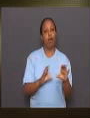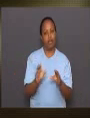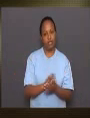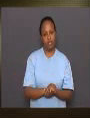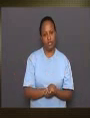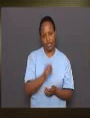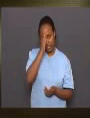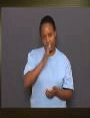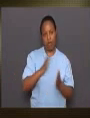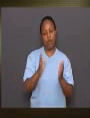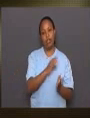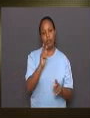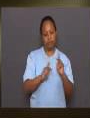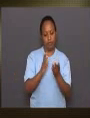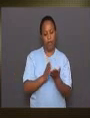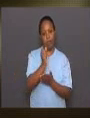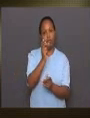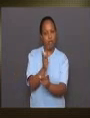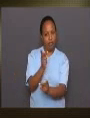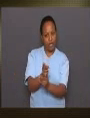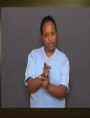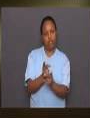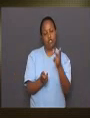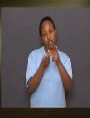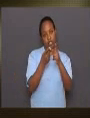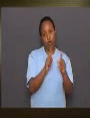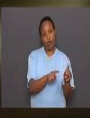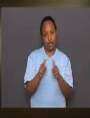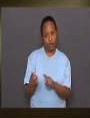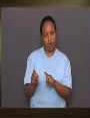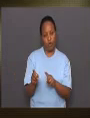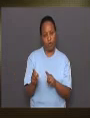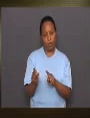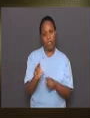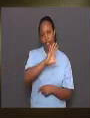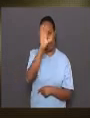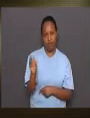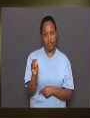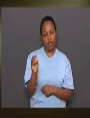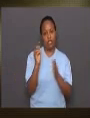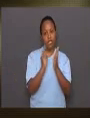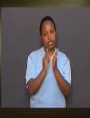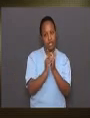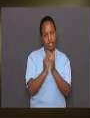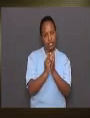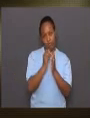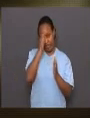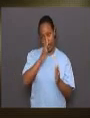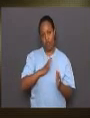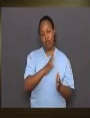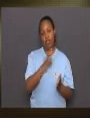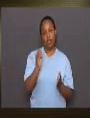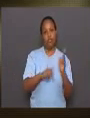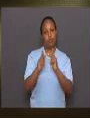protecting human and people's rights, and interpreting the African Charter on Human